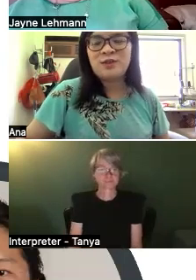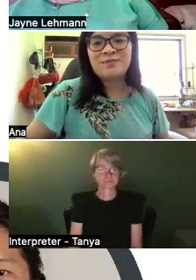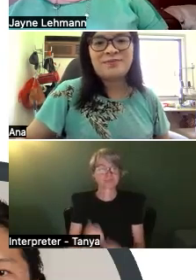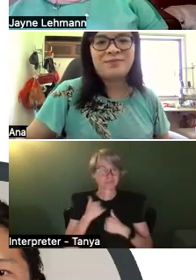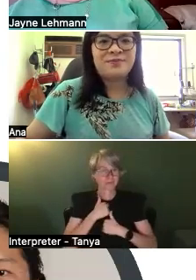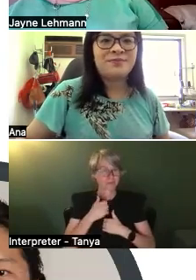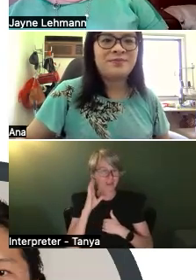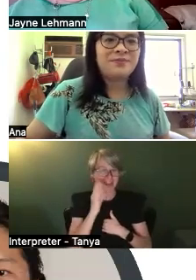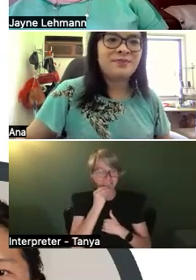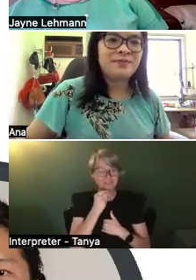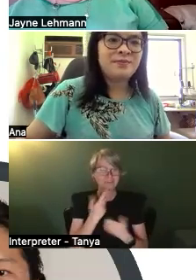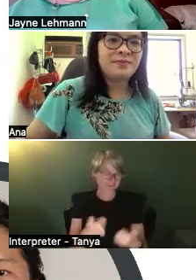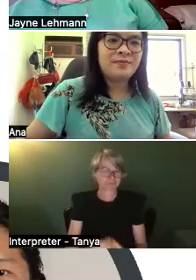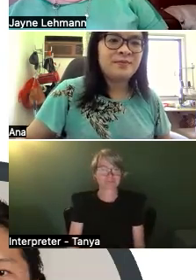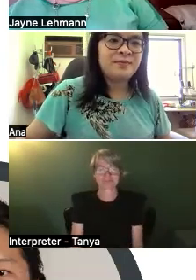afternoon.